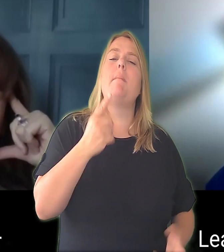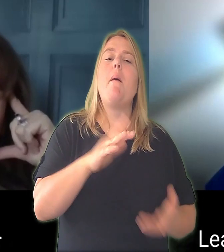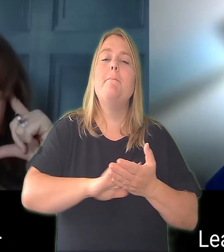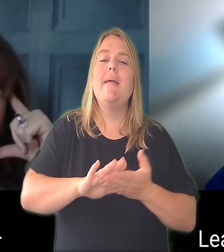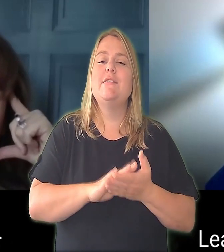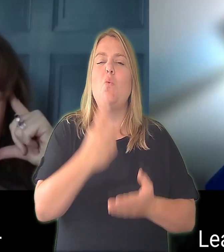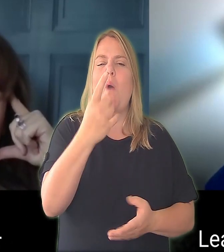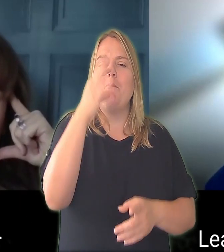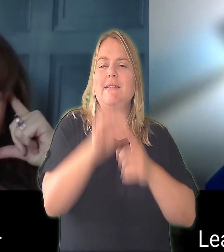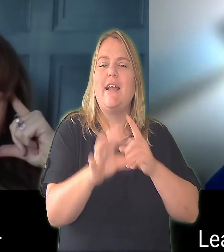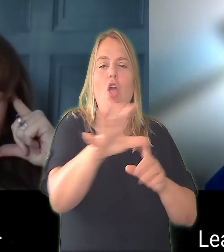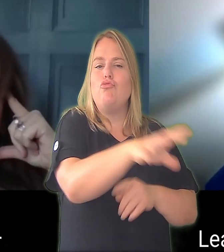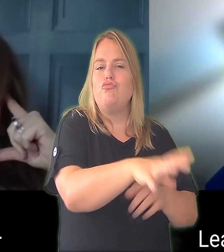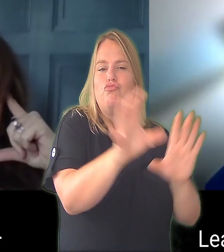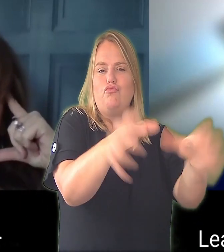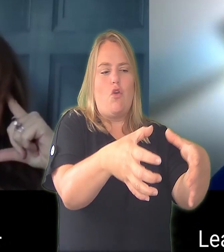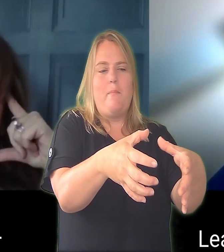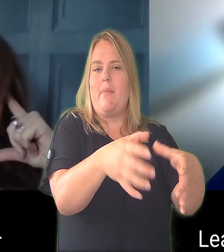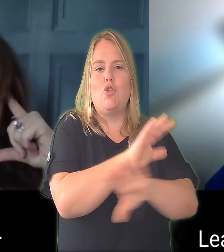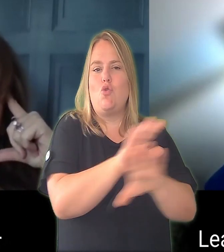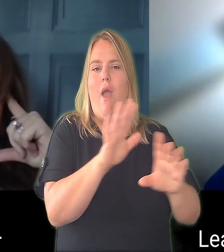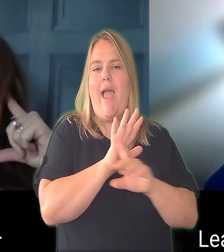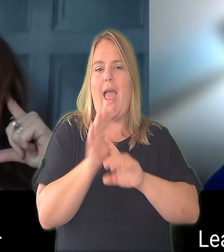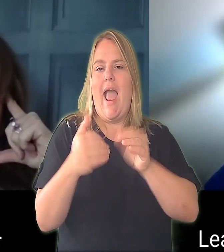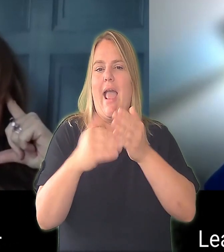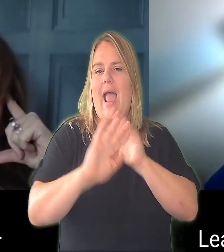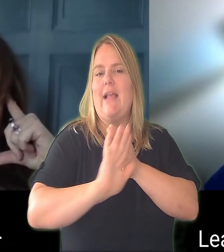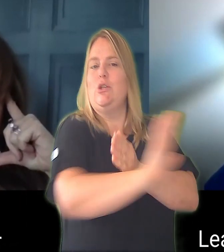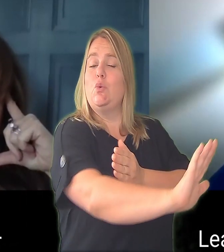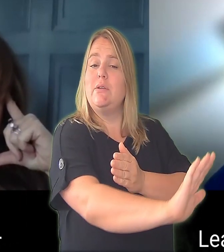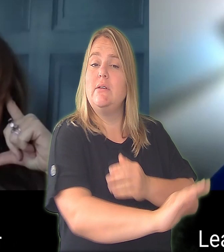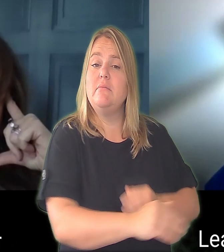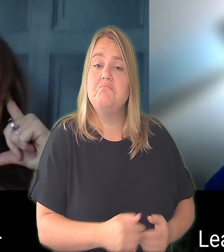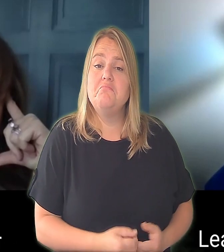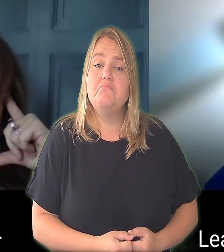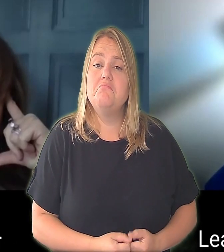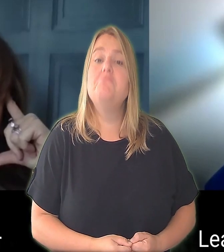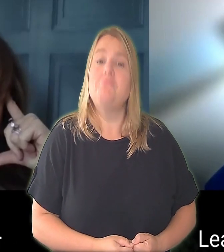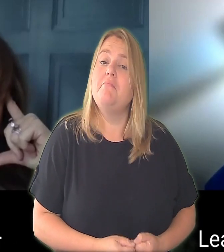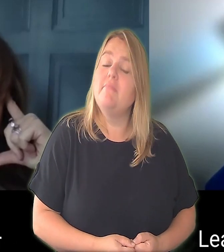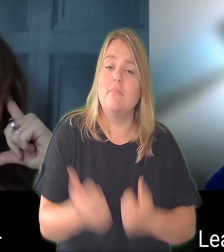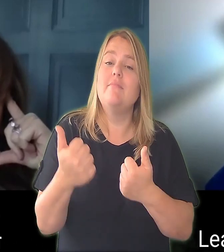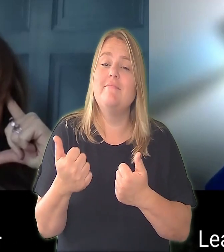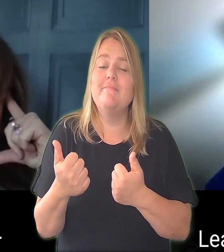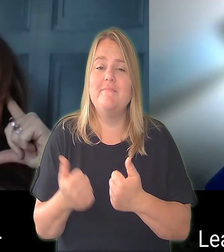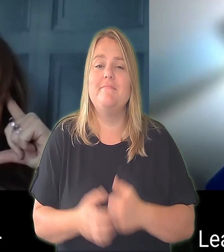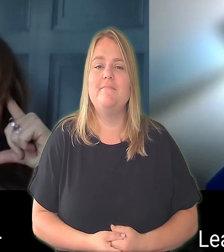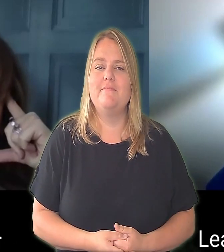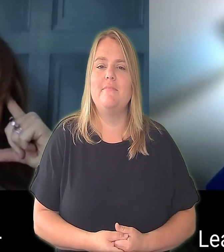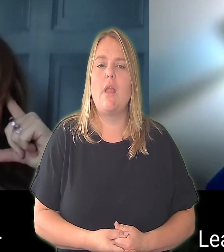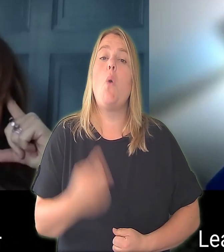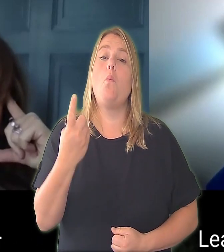be able to afford it if it's just like one estate. Yeah. I think you're getting the hang of this. And one of the benefits of doing this